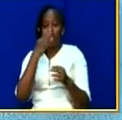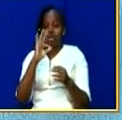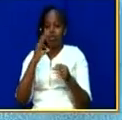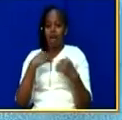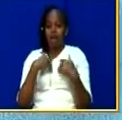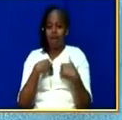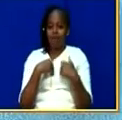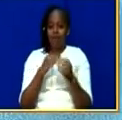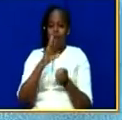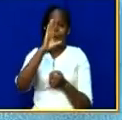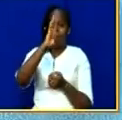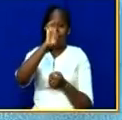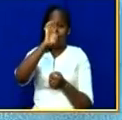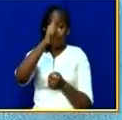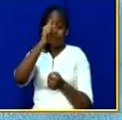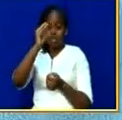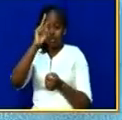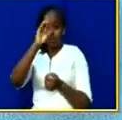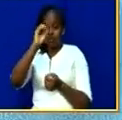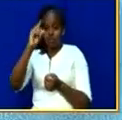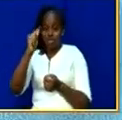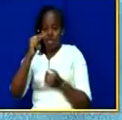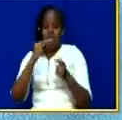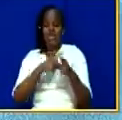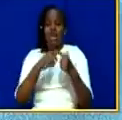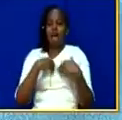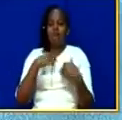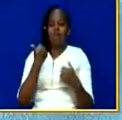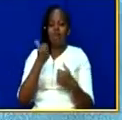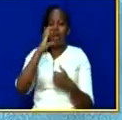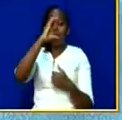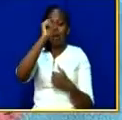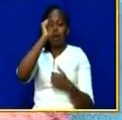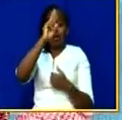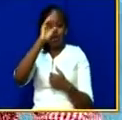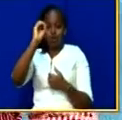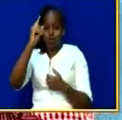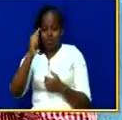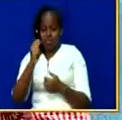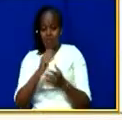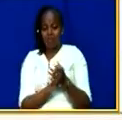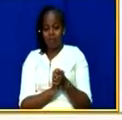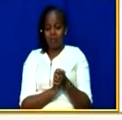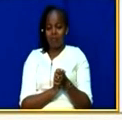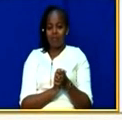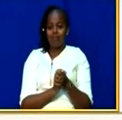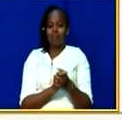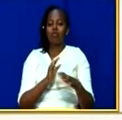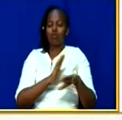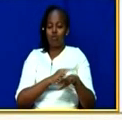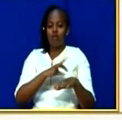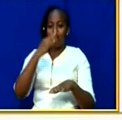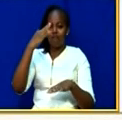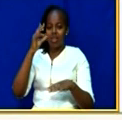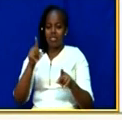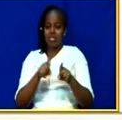the beetroot. Beetroot. And we had the carrot. Good. So we have beetroot, we have carrot. That's a vegetable. And we